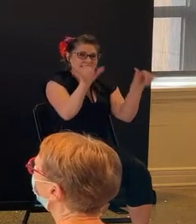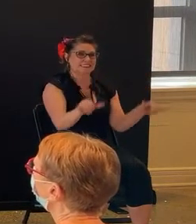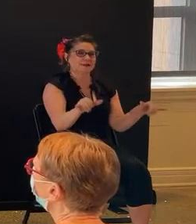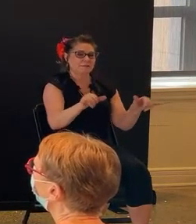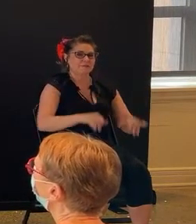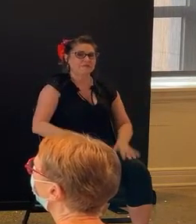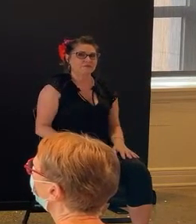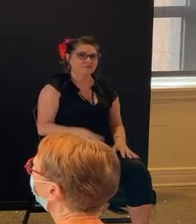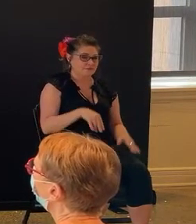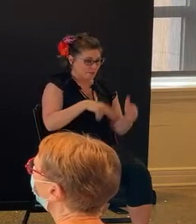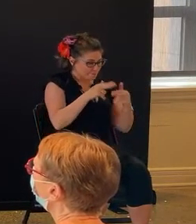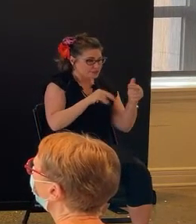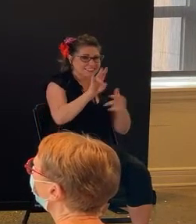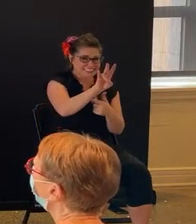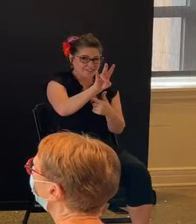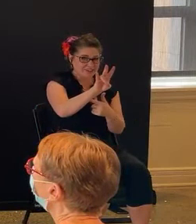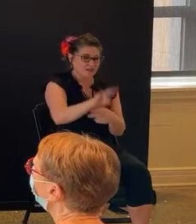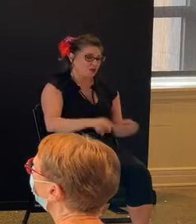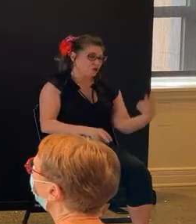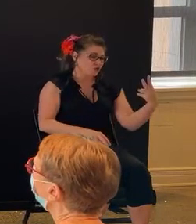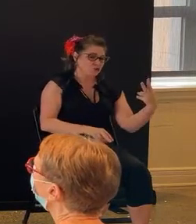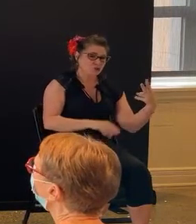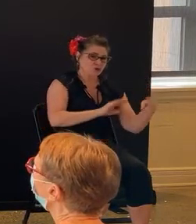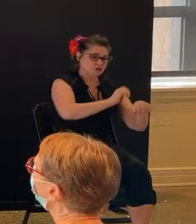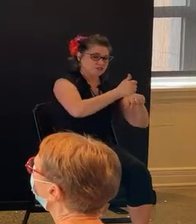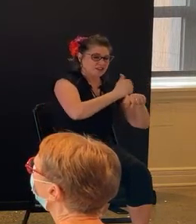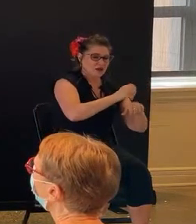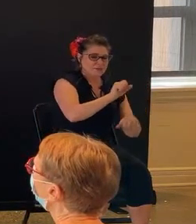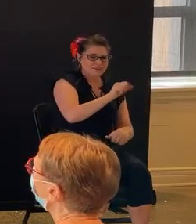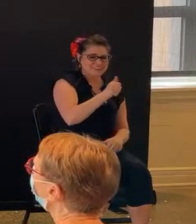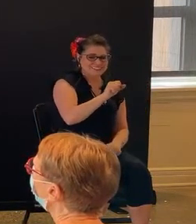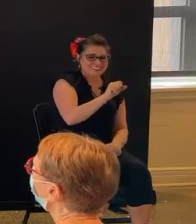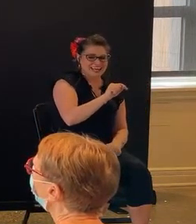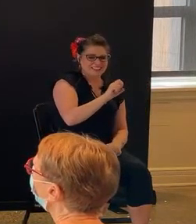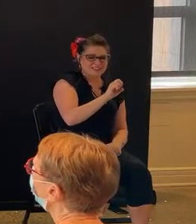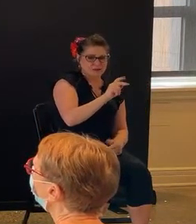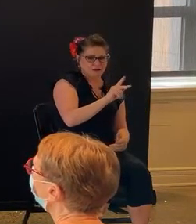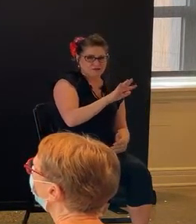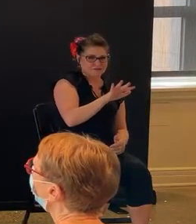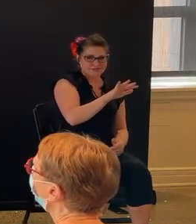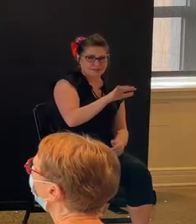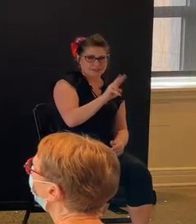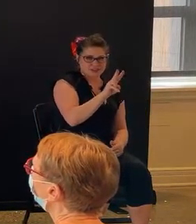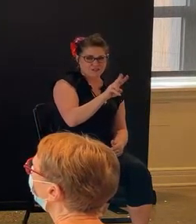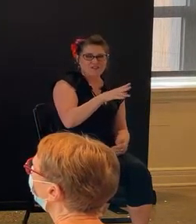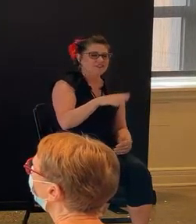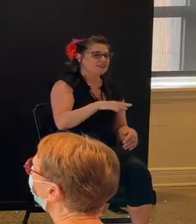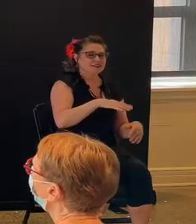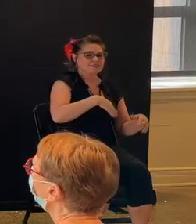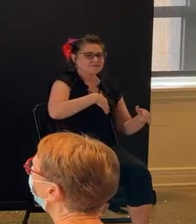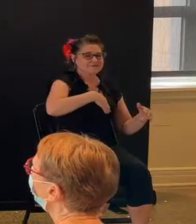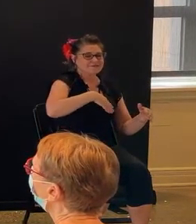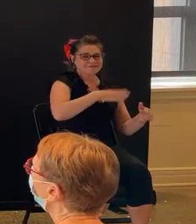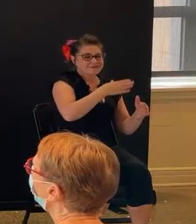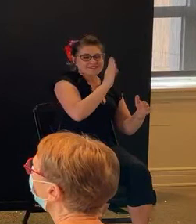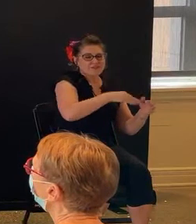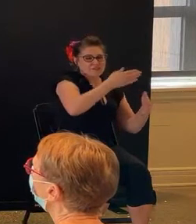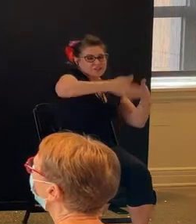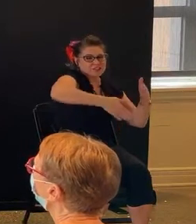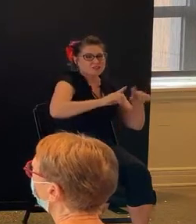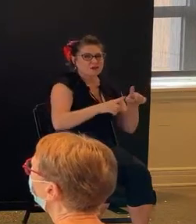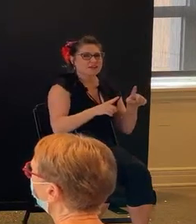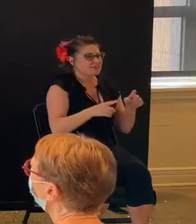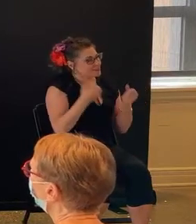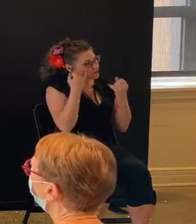2 of them were at this place called Satsop out near the coast. They were never finished, but you can see those towers when you drive